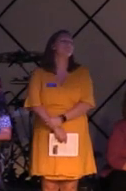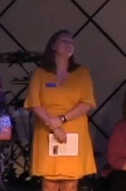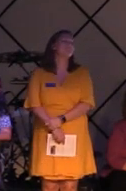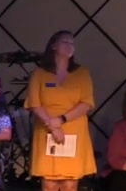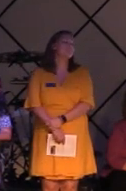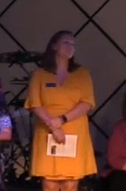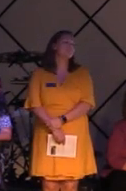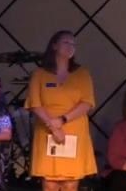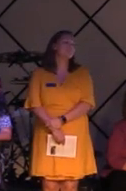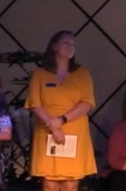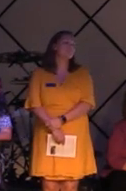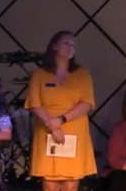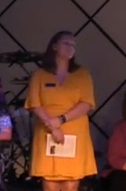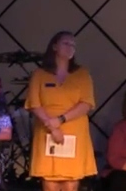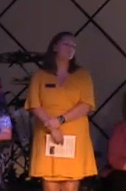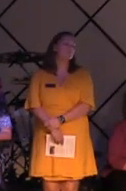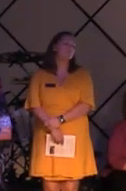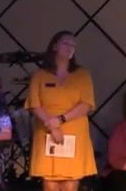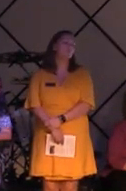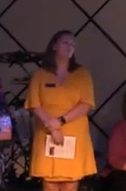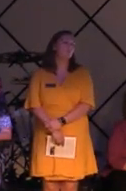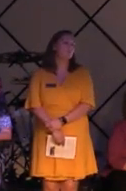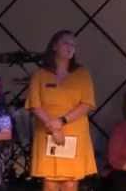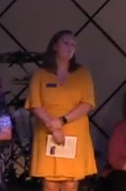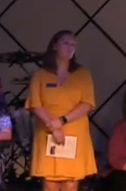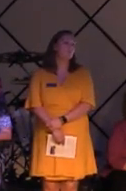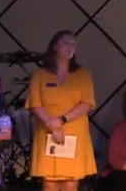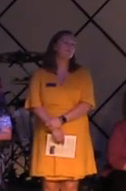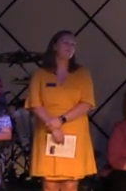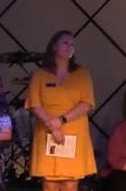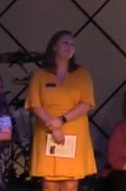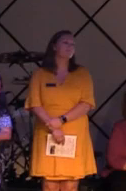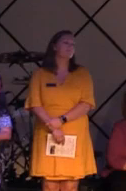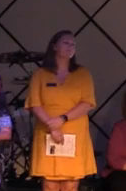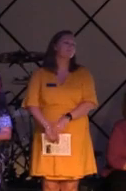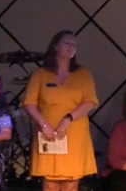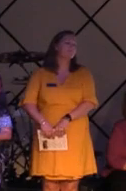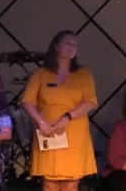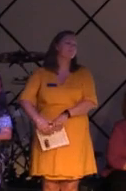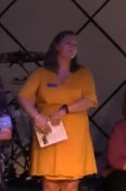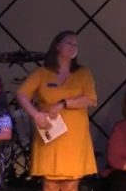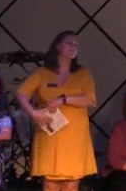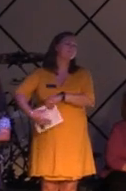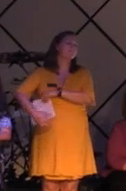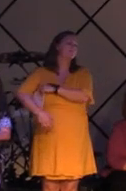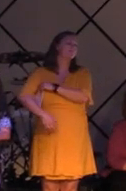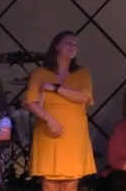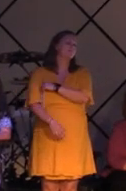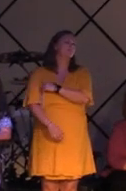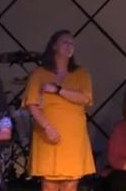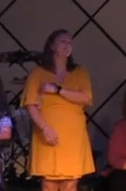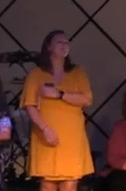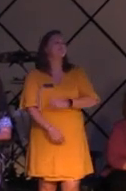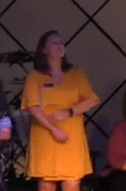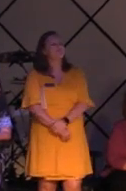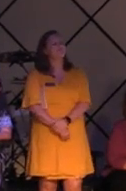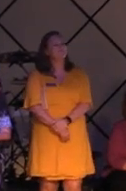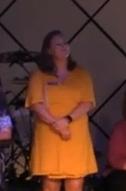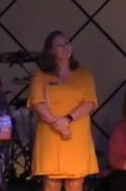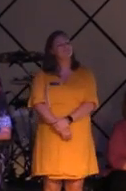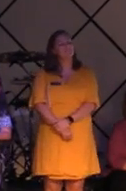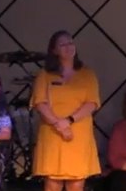for Canine Companions for Independence. I am also a graduate of this program with my service dog, Neo.